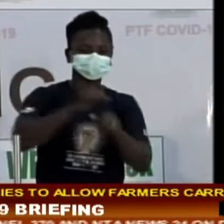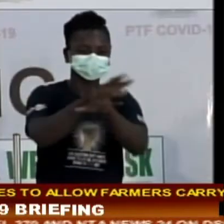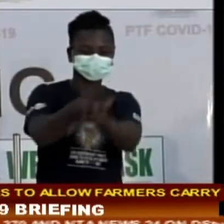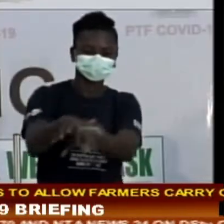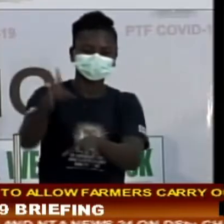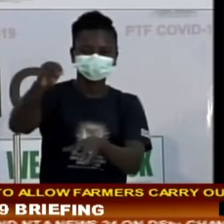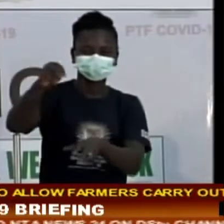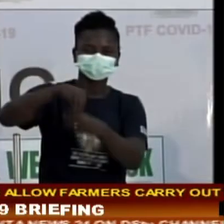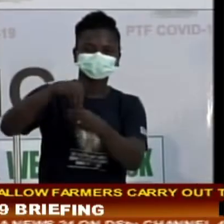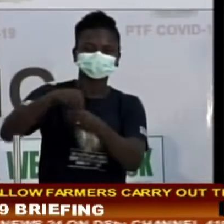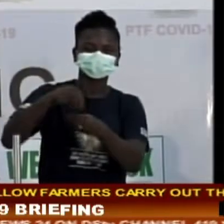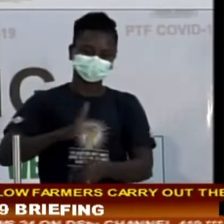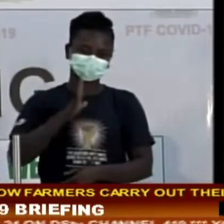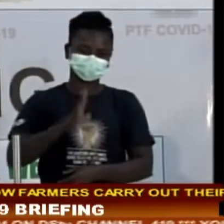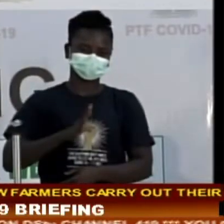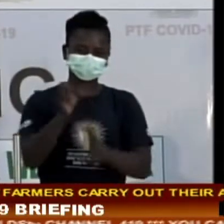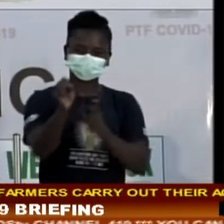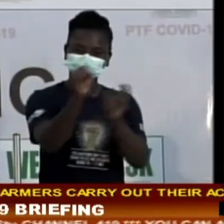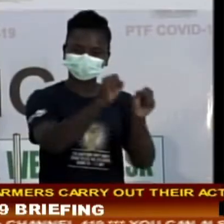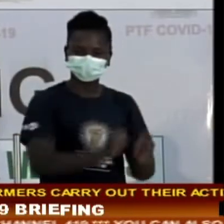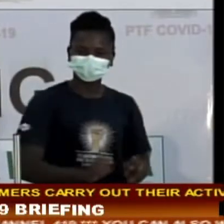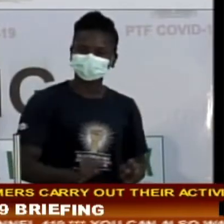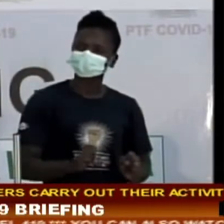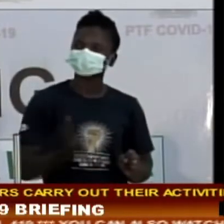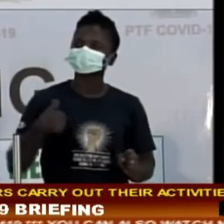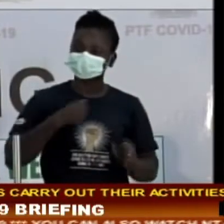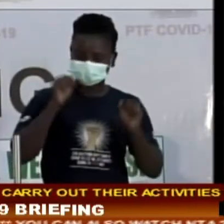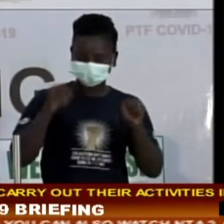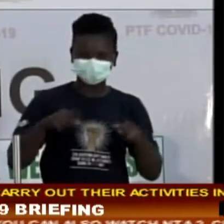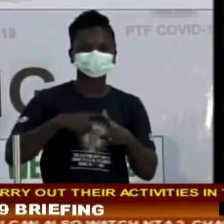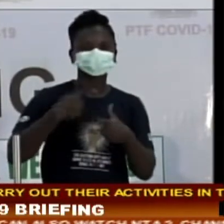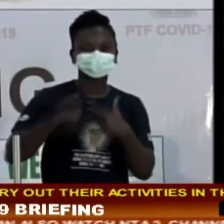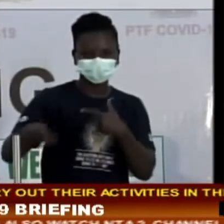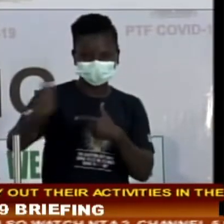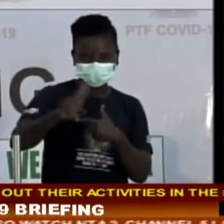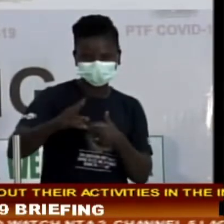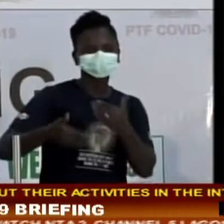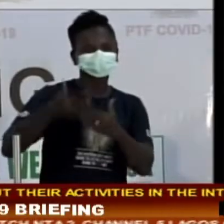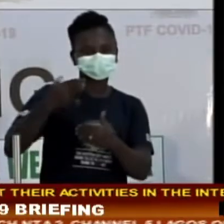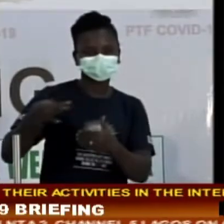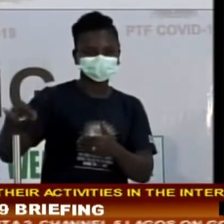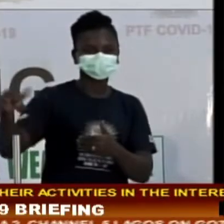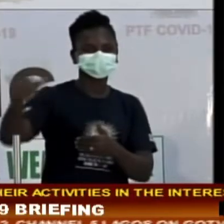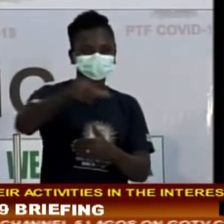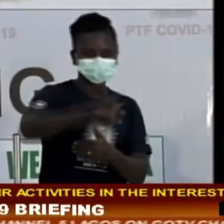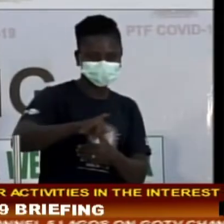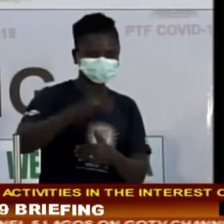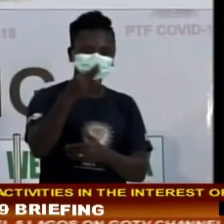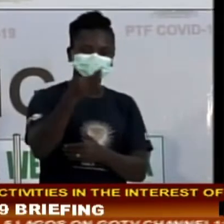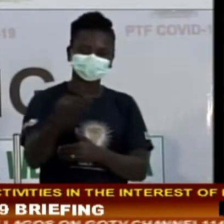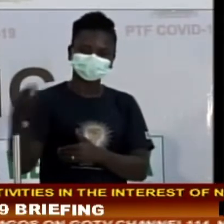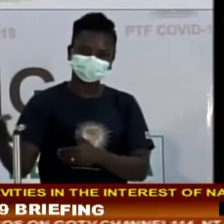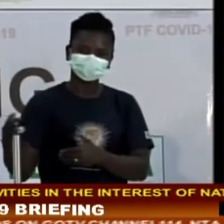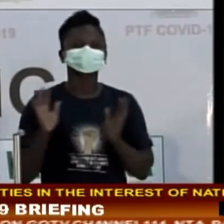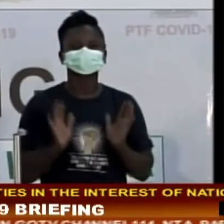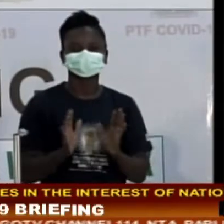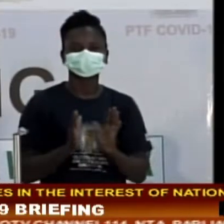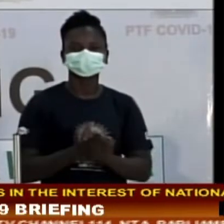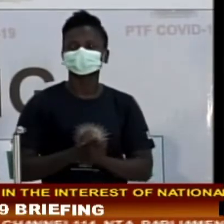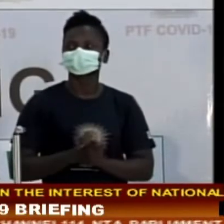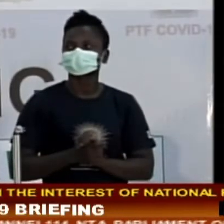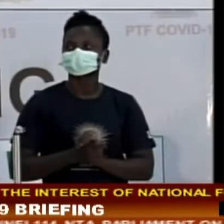into formal system uh we can then use most of those facilities that's for sang